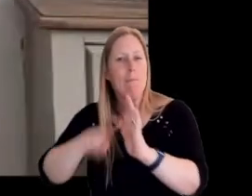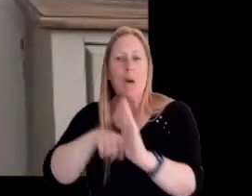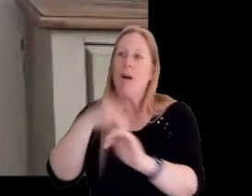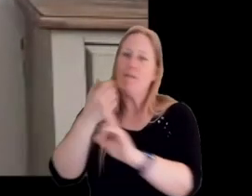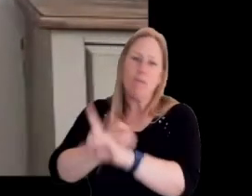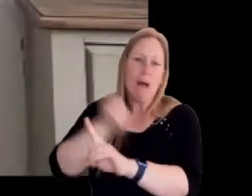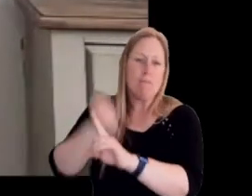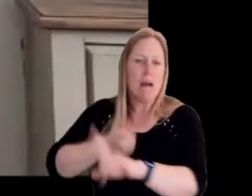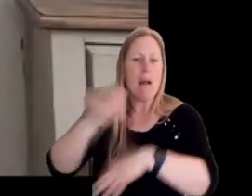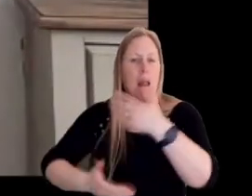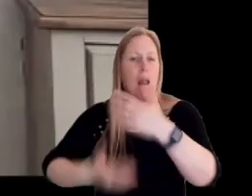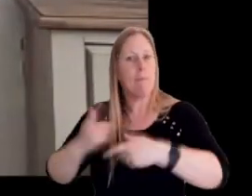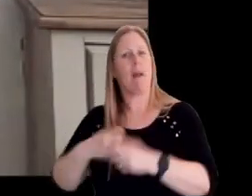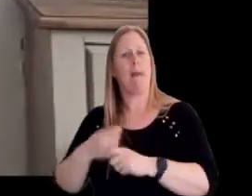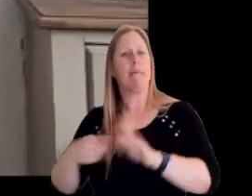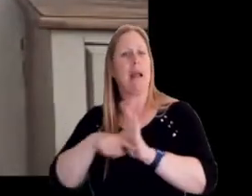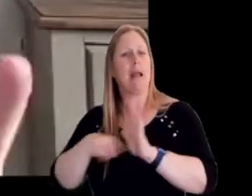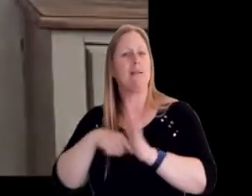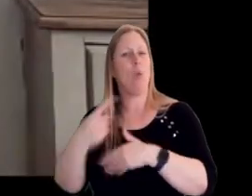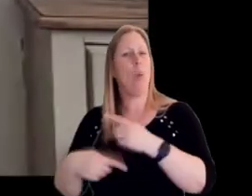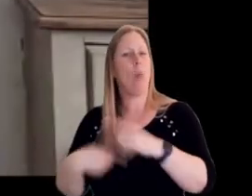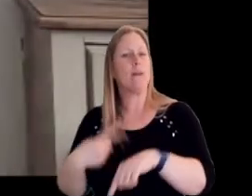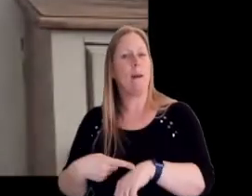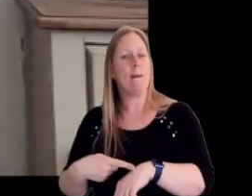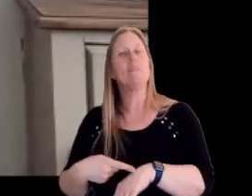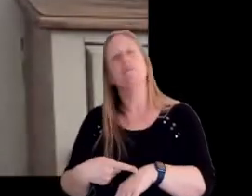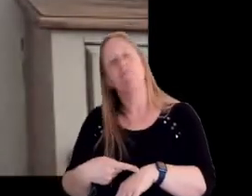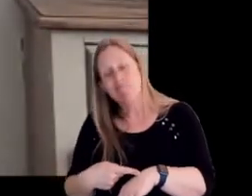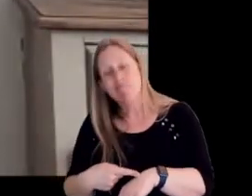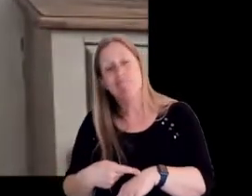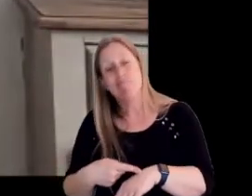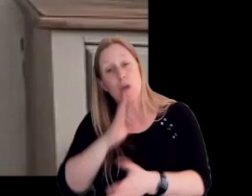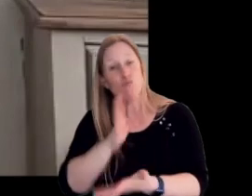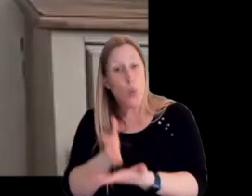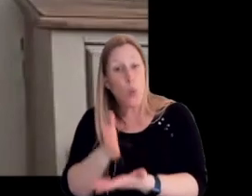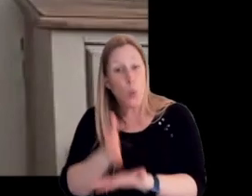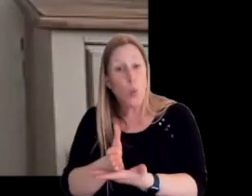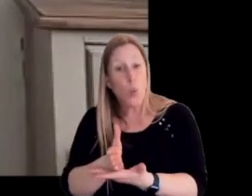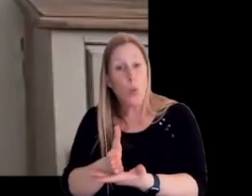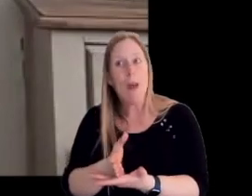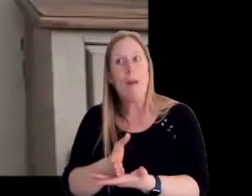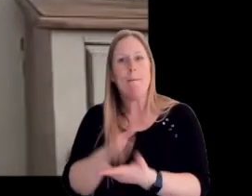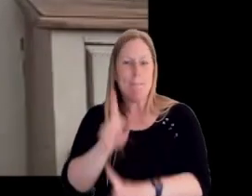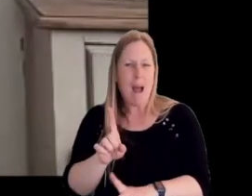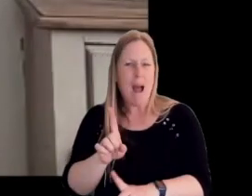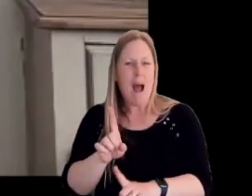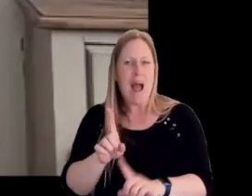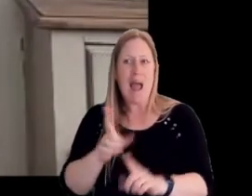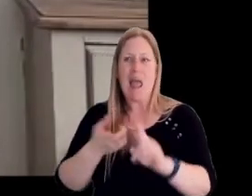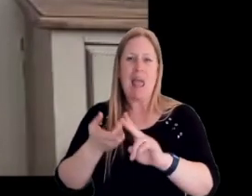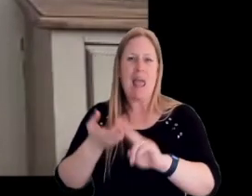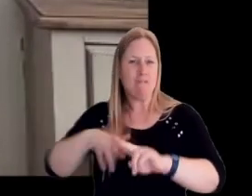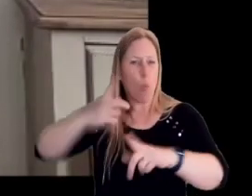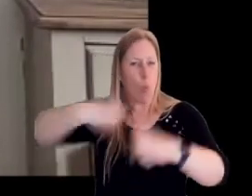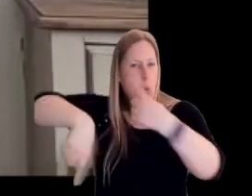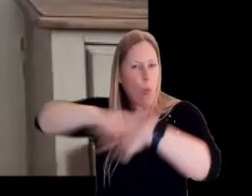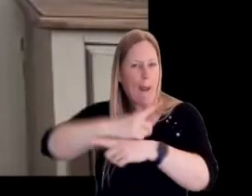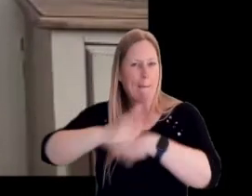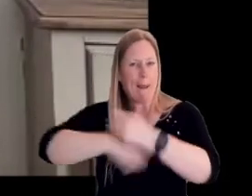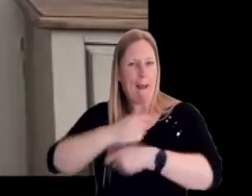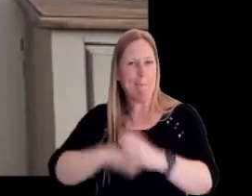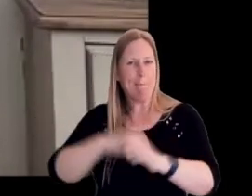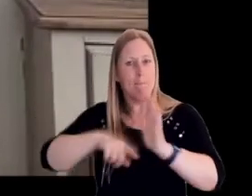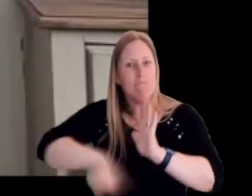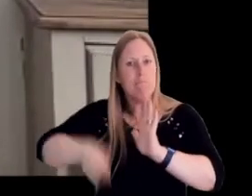to fight against that. And as much as it is true, it can be just as destructive to go so